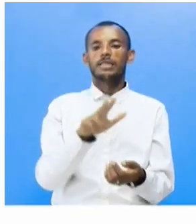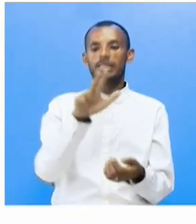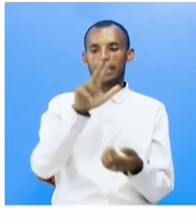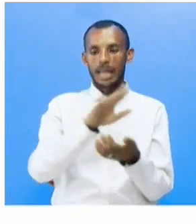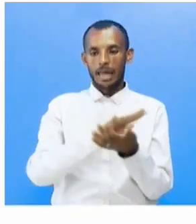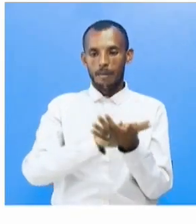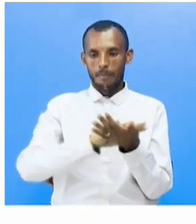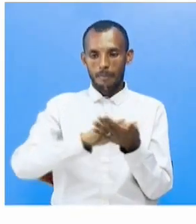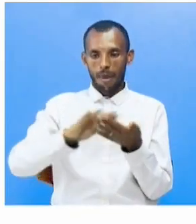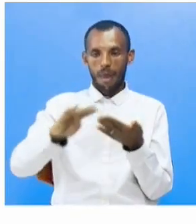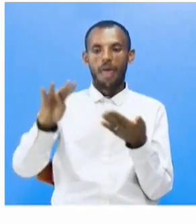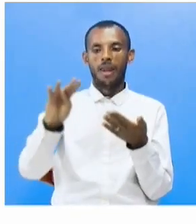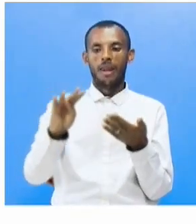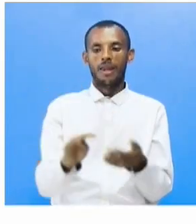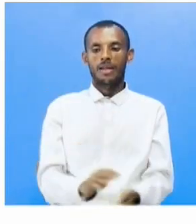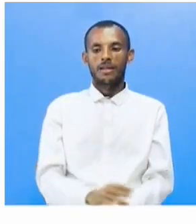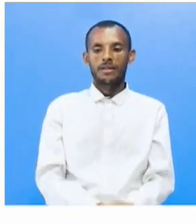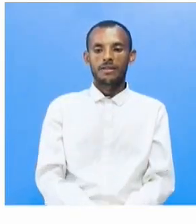million